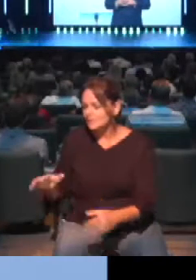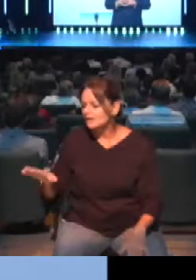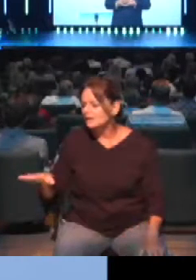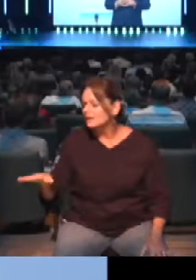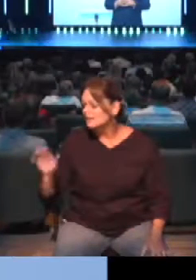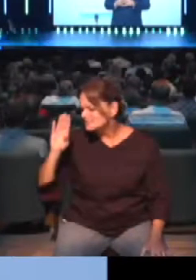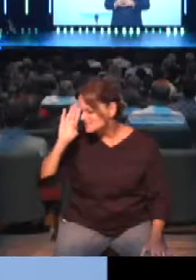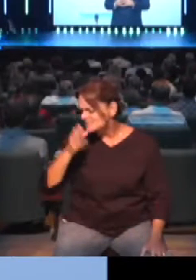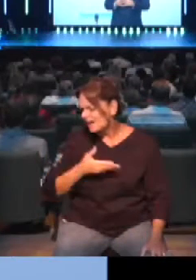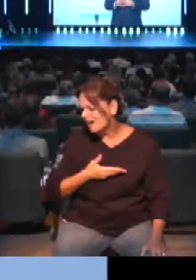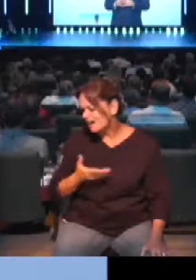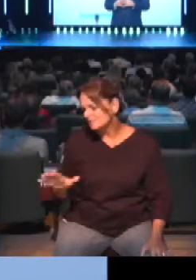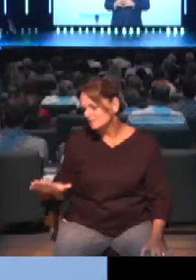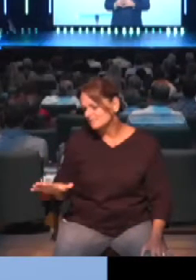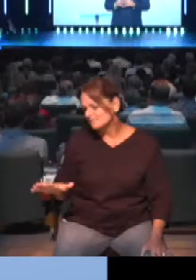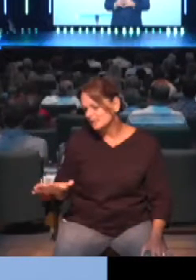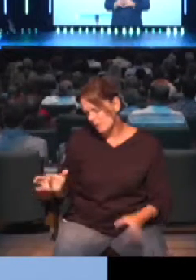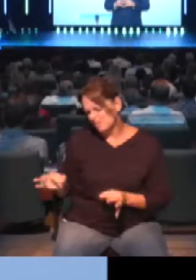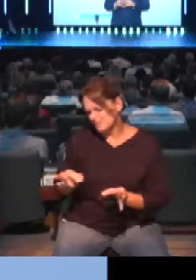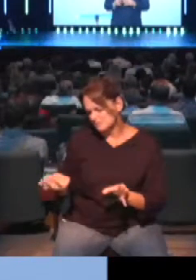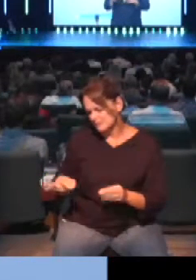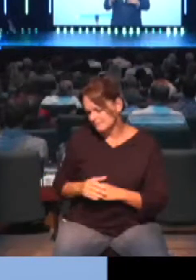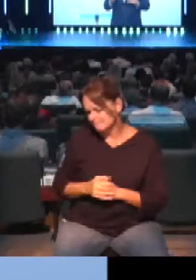son, it's about time you know.